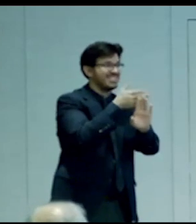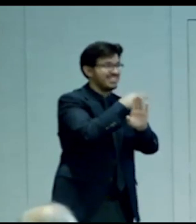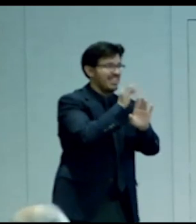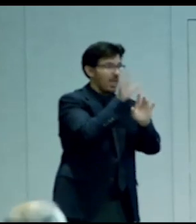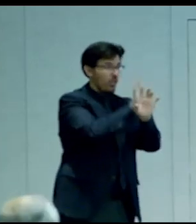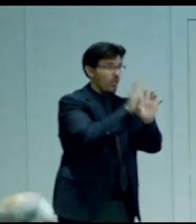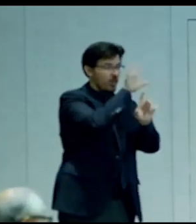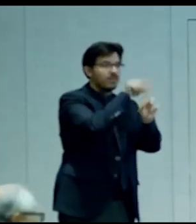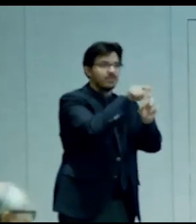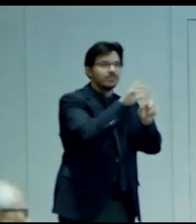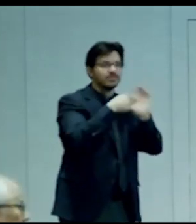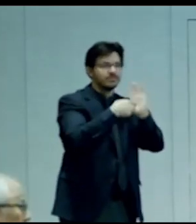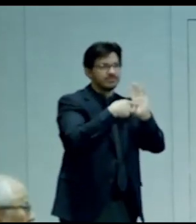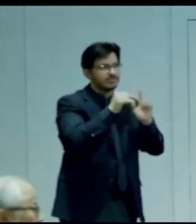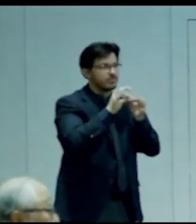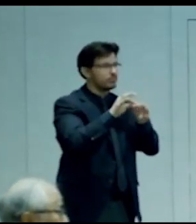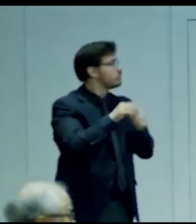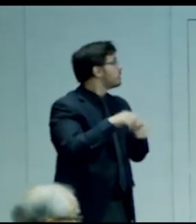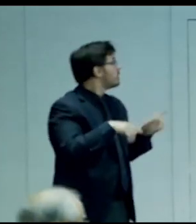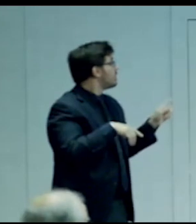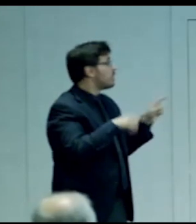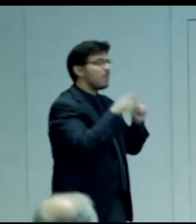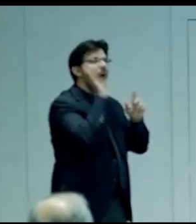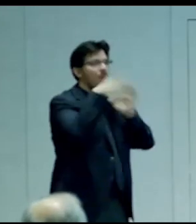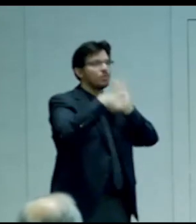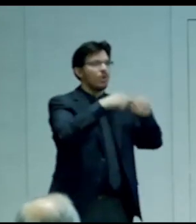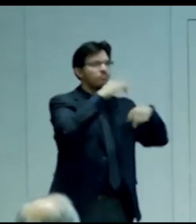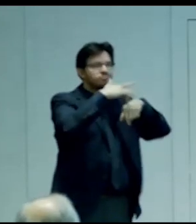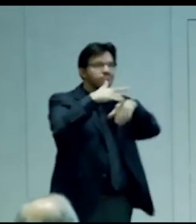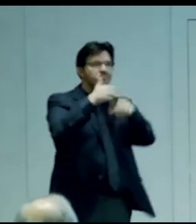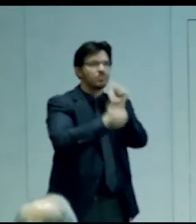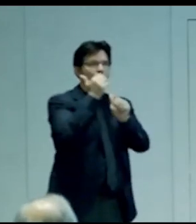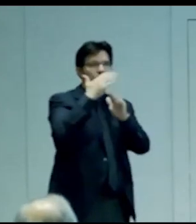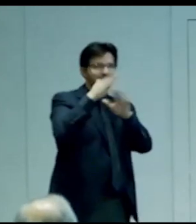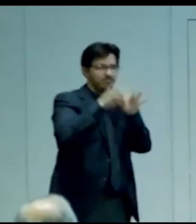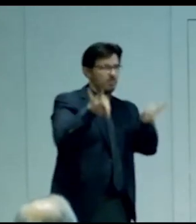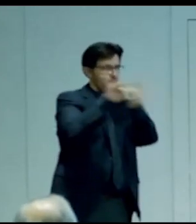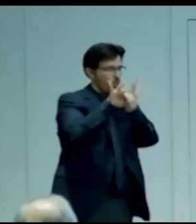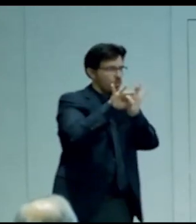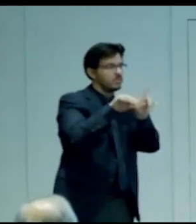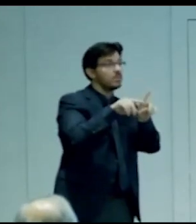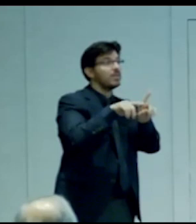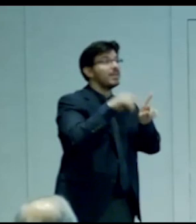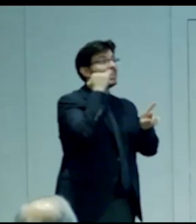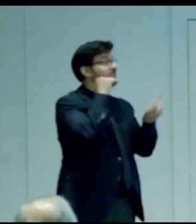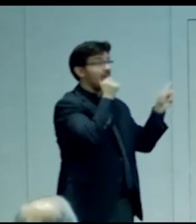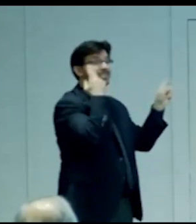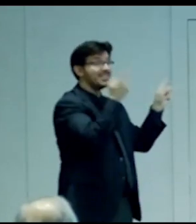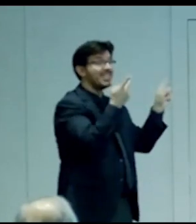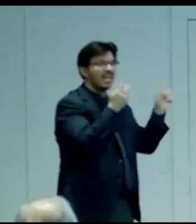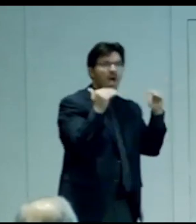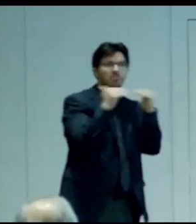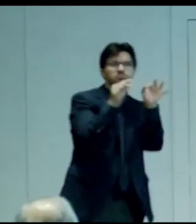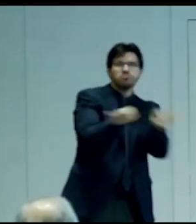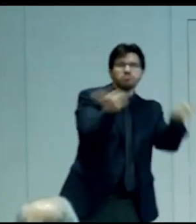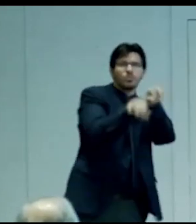share with you the most important ones of those. Some of the ones that are absent are just as important, but in a